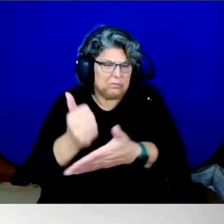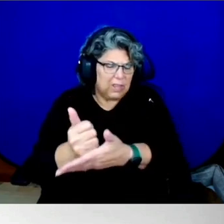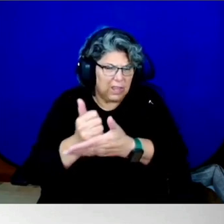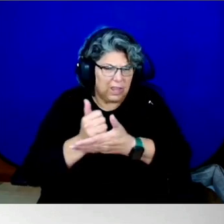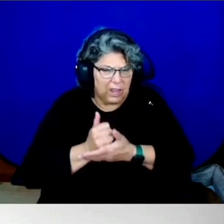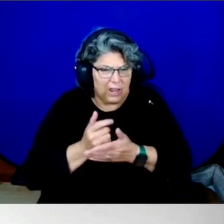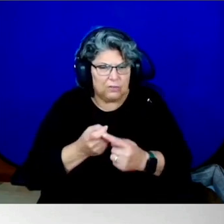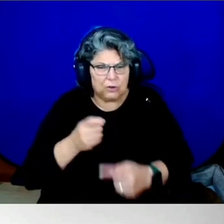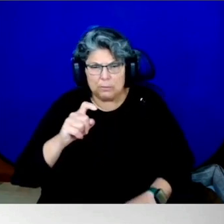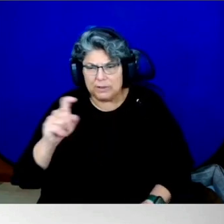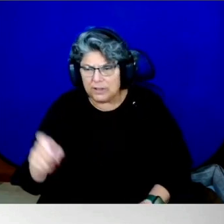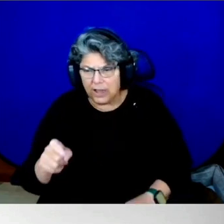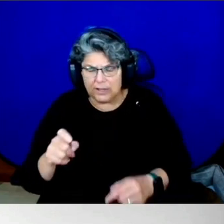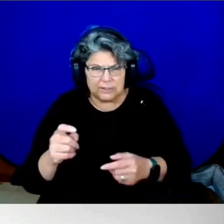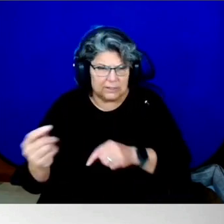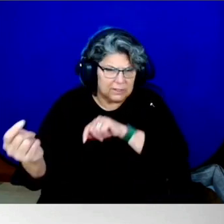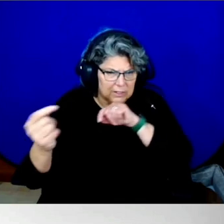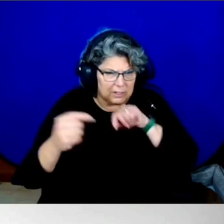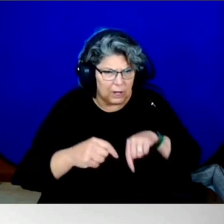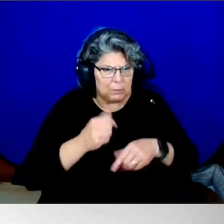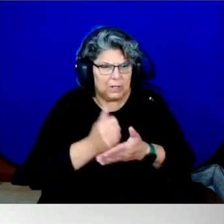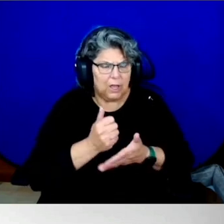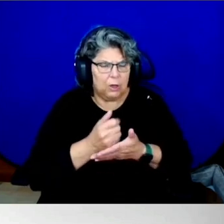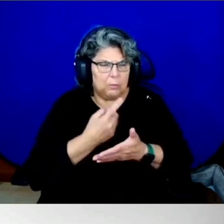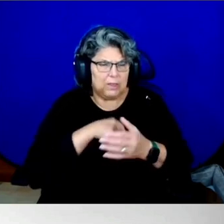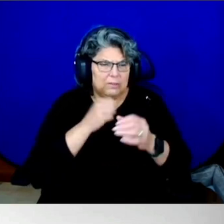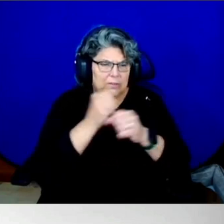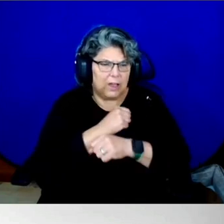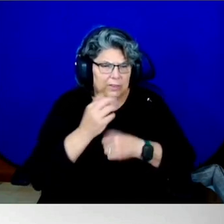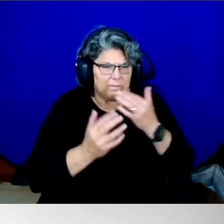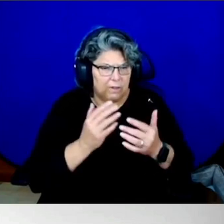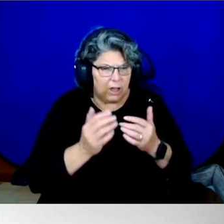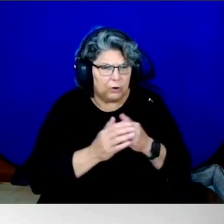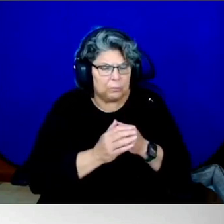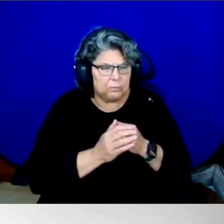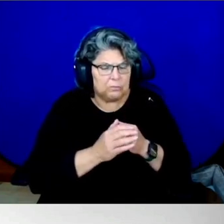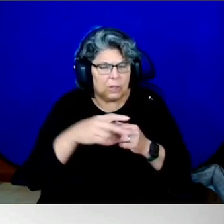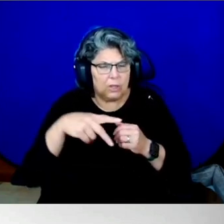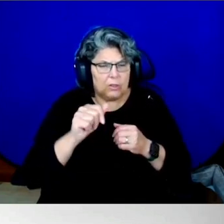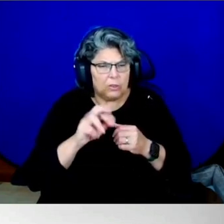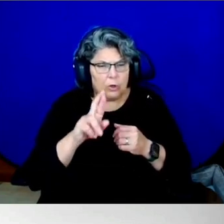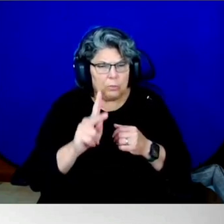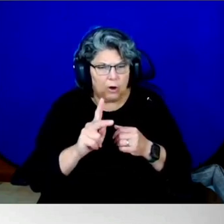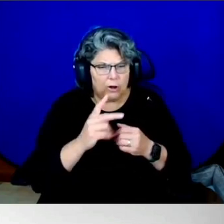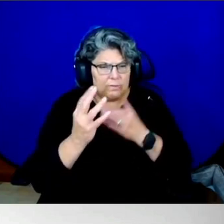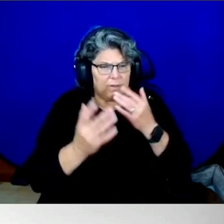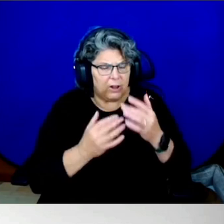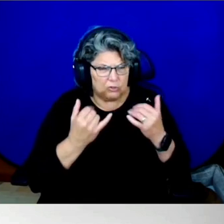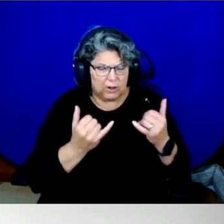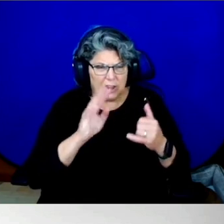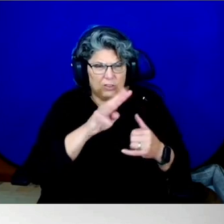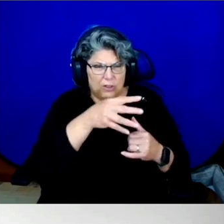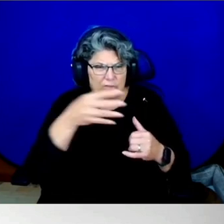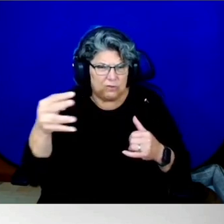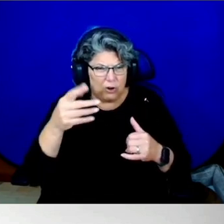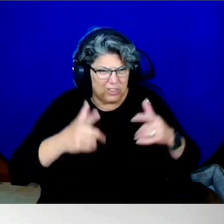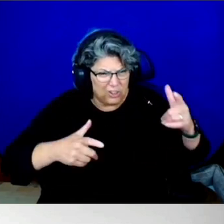as Texas to come in and help us combat this fire. The Park Fire is currently the 4th largest fire in California's